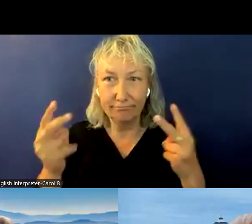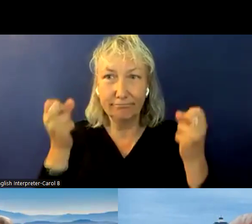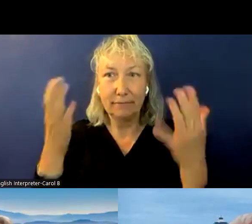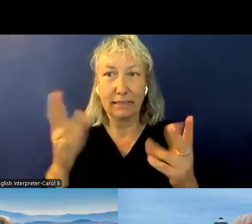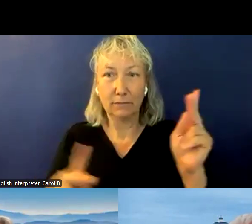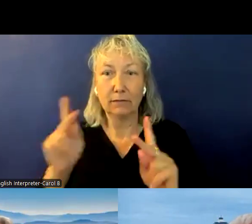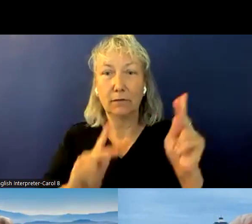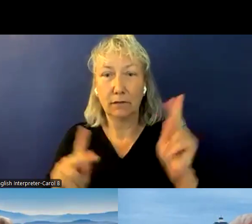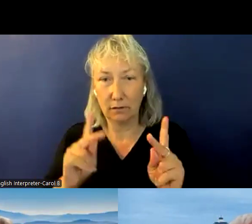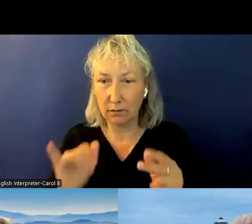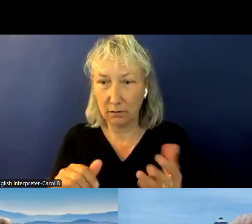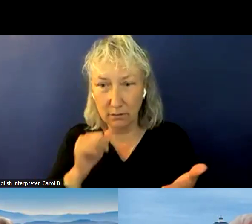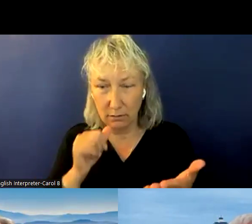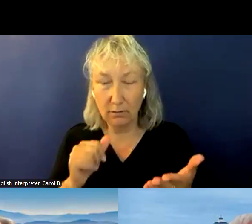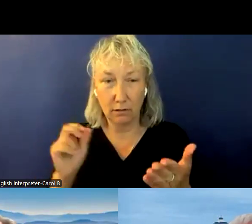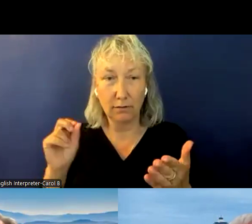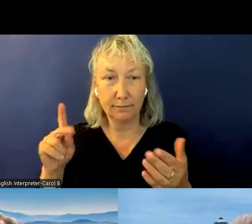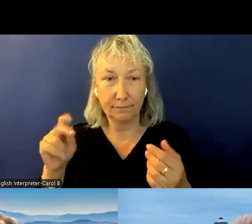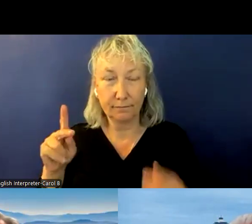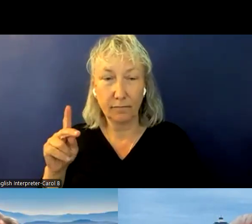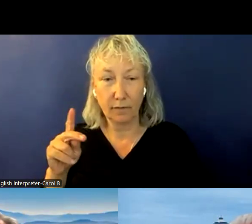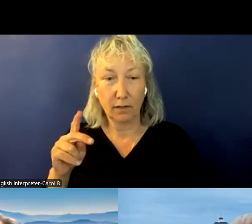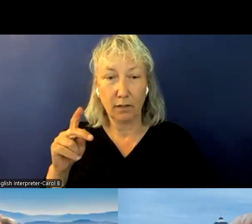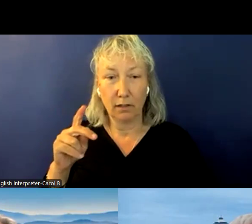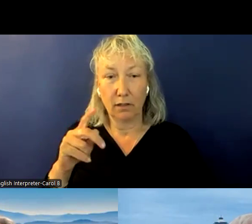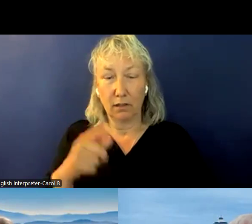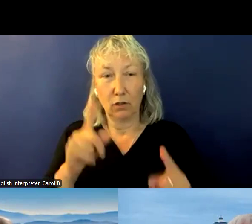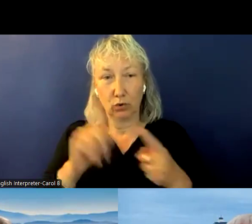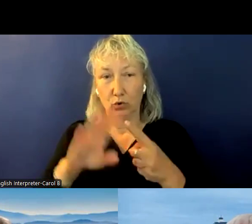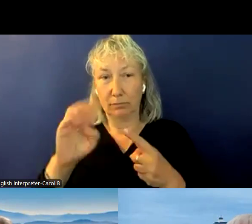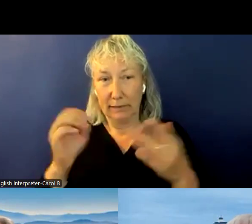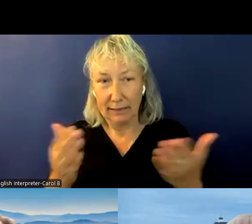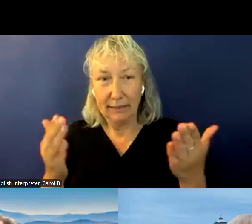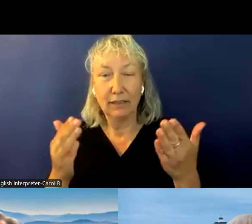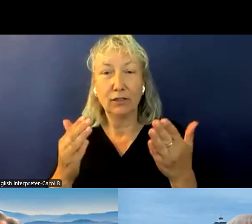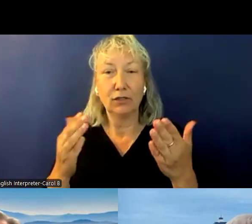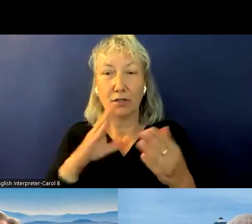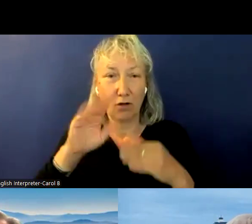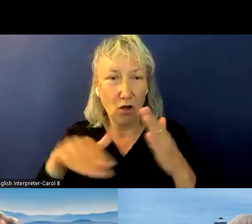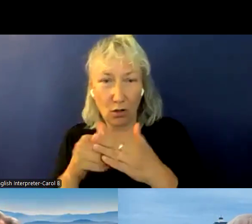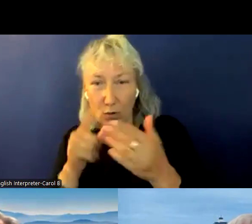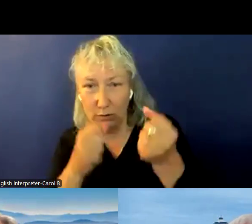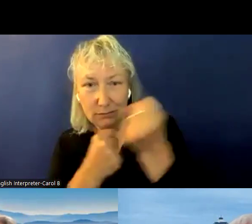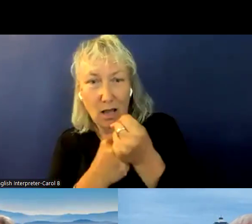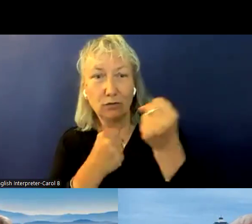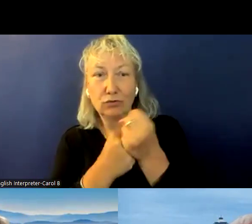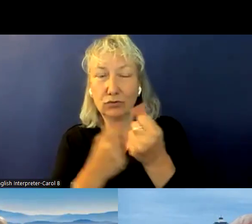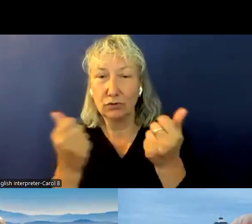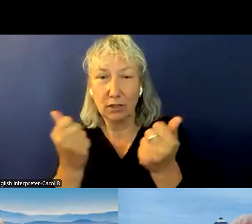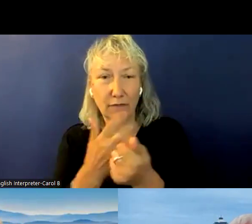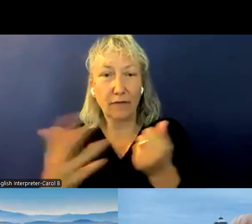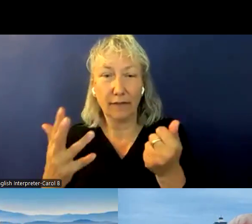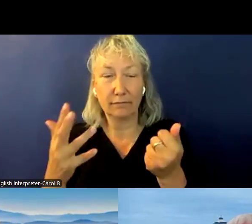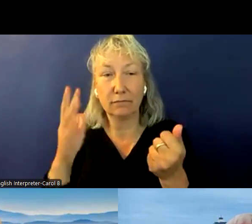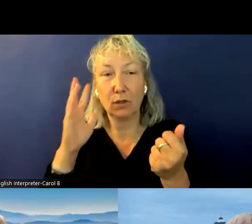all the names. And just to be here with everyone, our sponsors and just all the people doing this work and here to celebrate this landmark